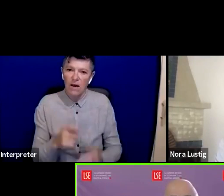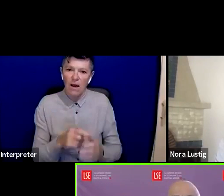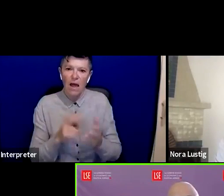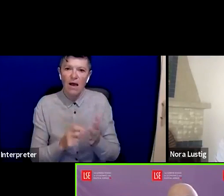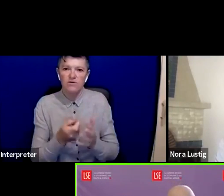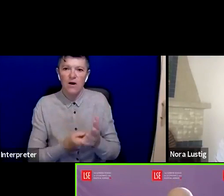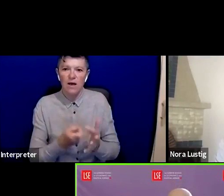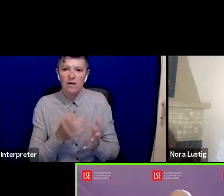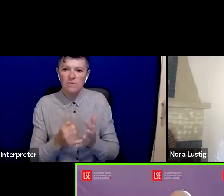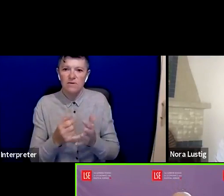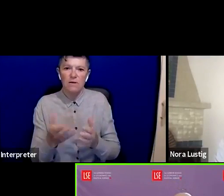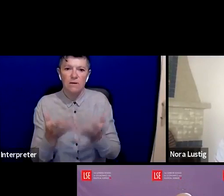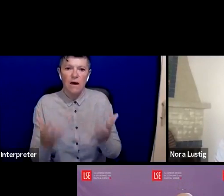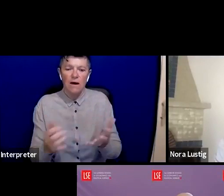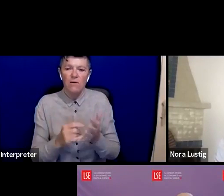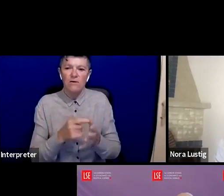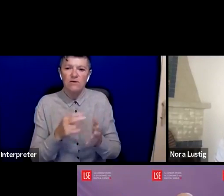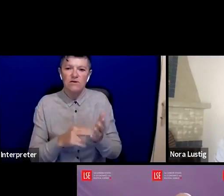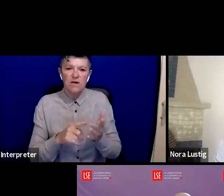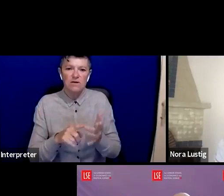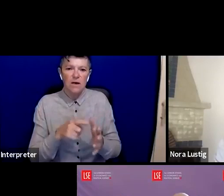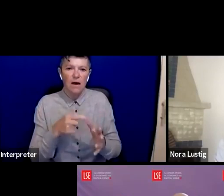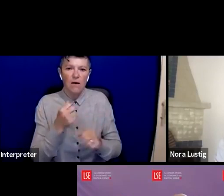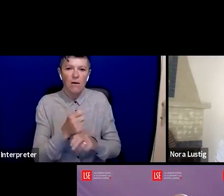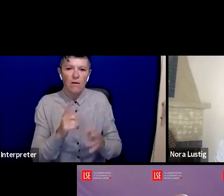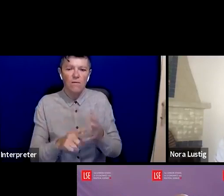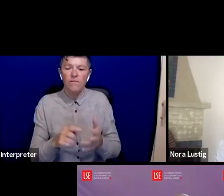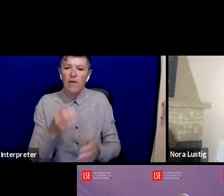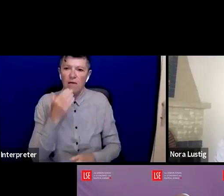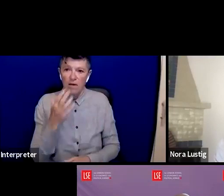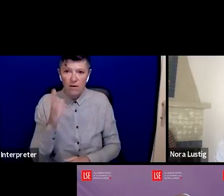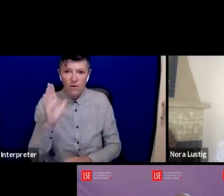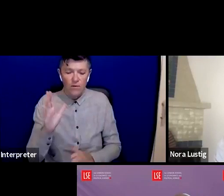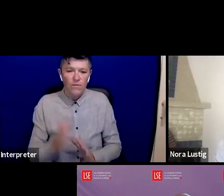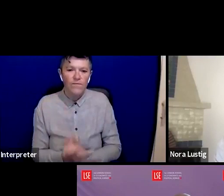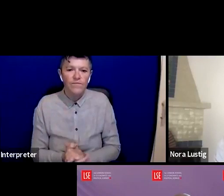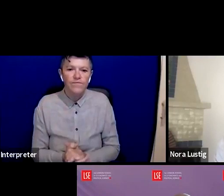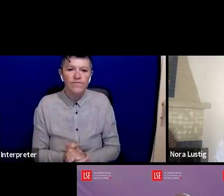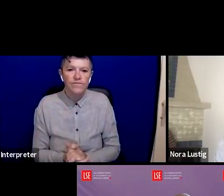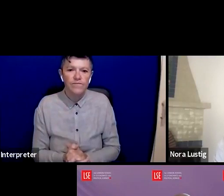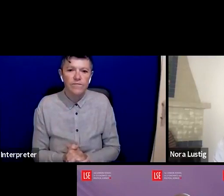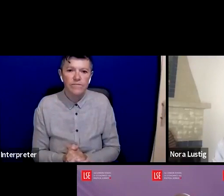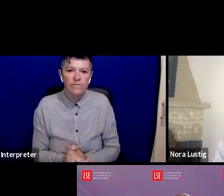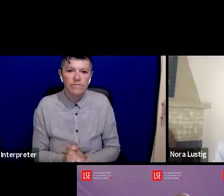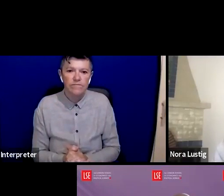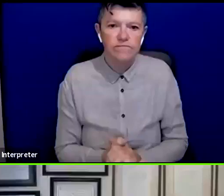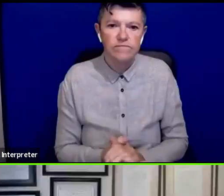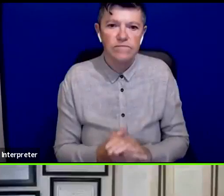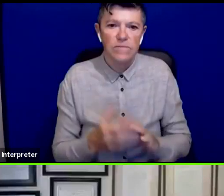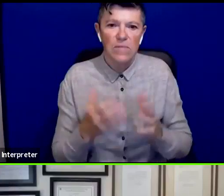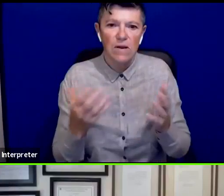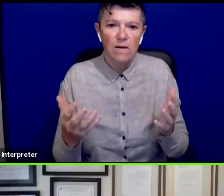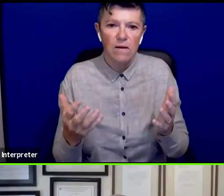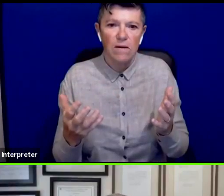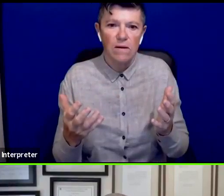Santiago. Thank you, Chico. So let me